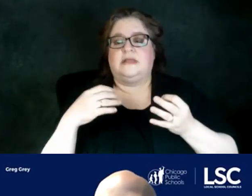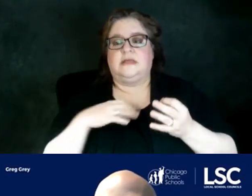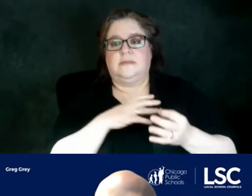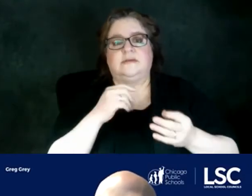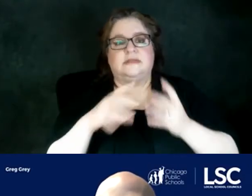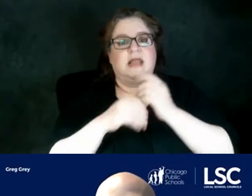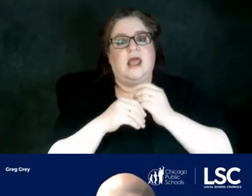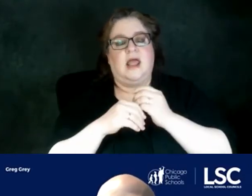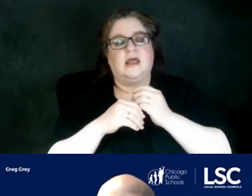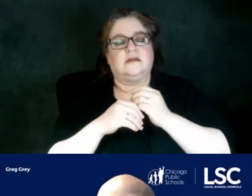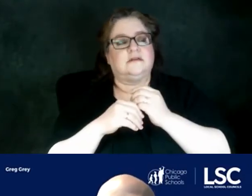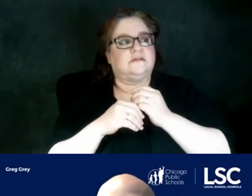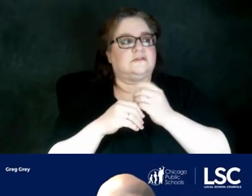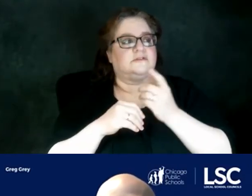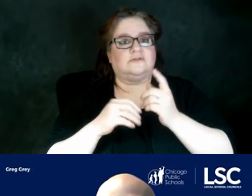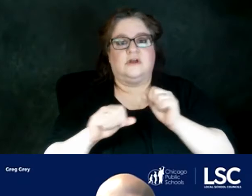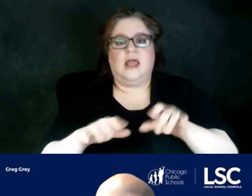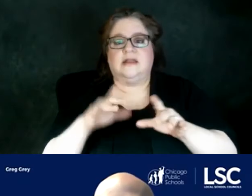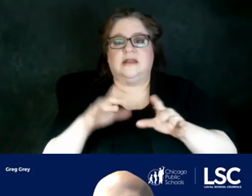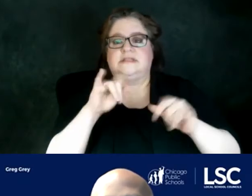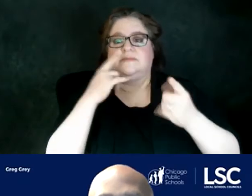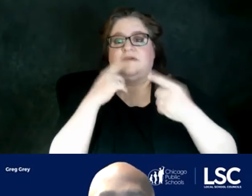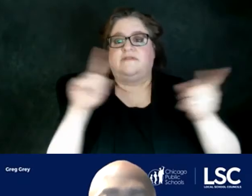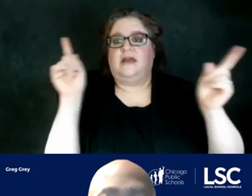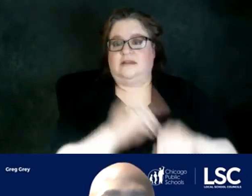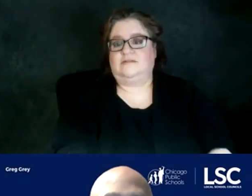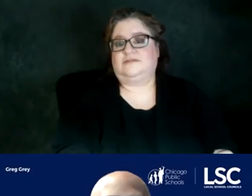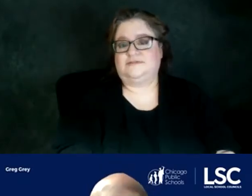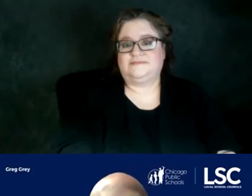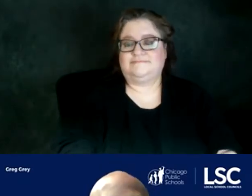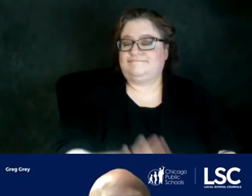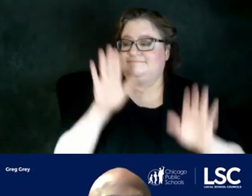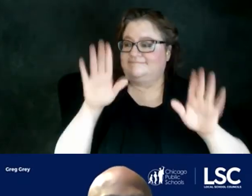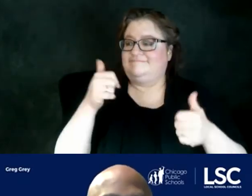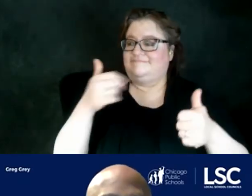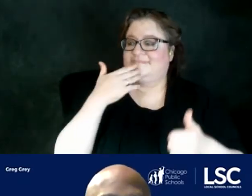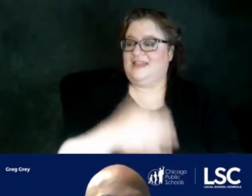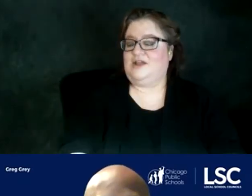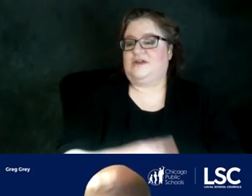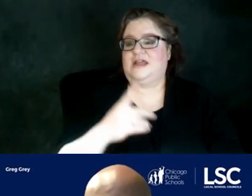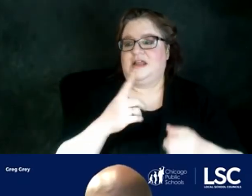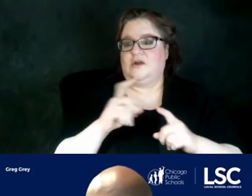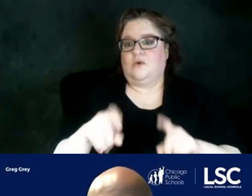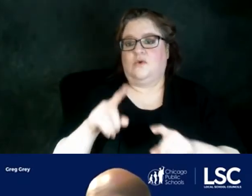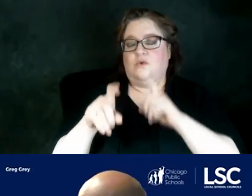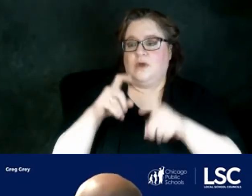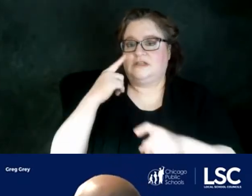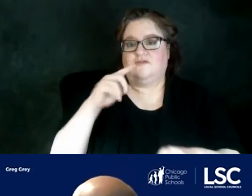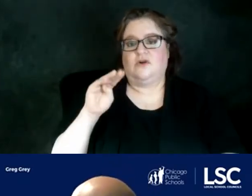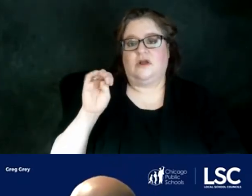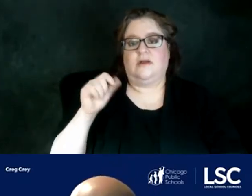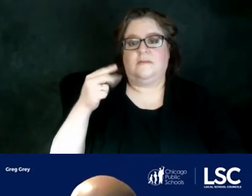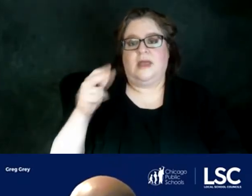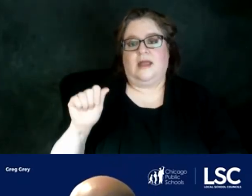or extracurricular commitments and still be effective. Awesome. Thank you, sir. We had a question in for Mega. Mega,